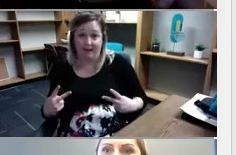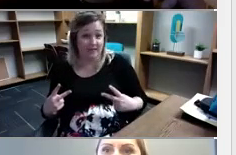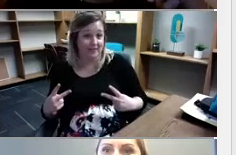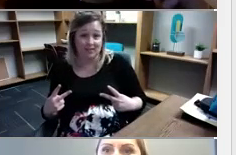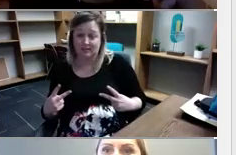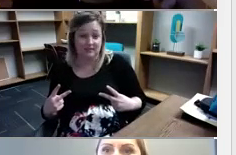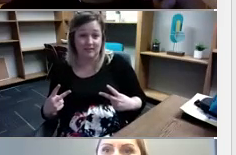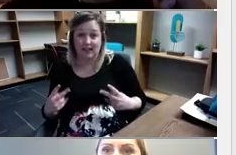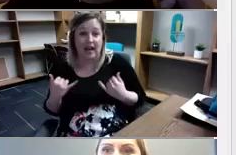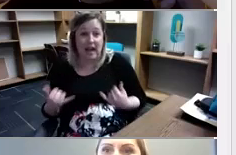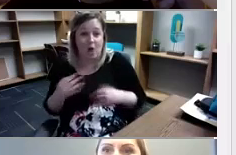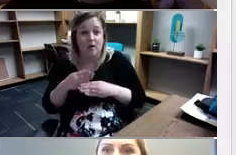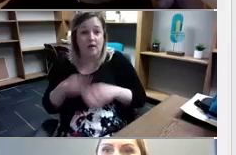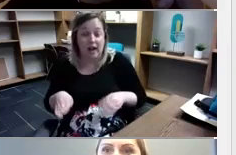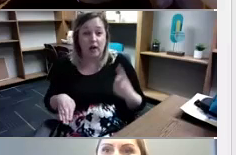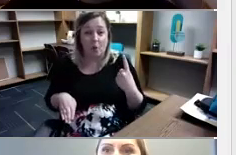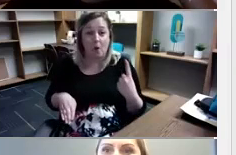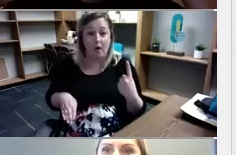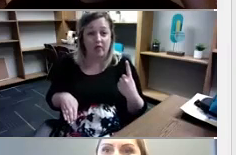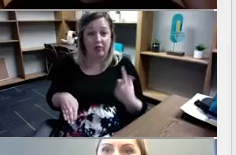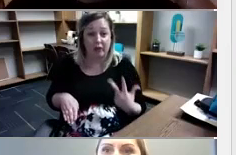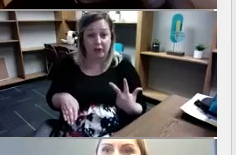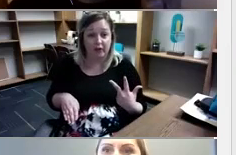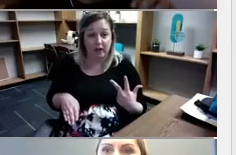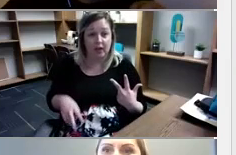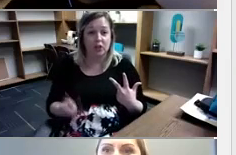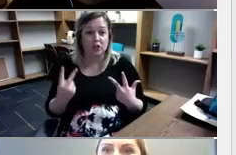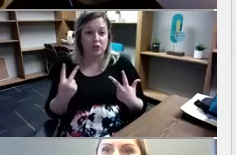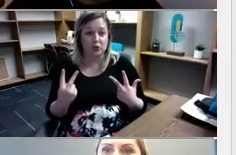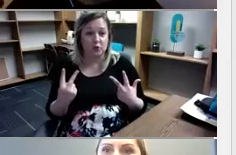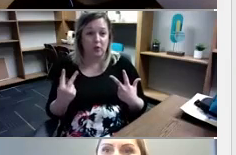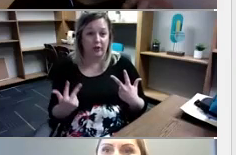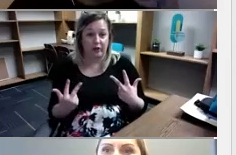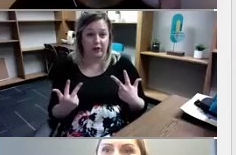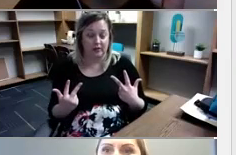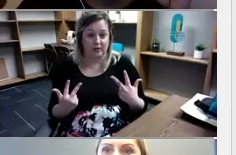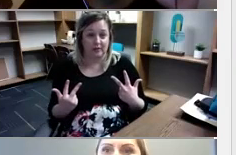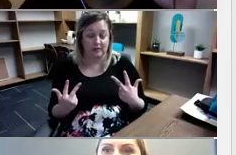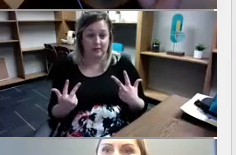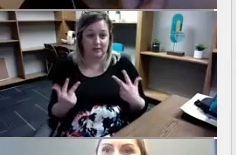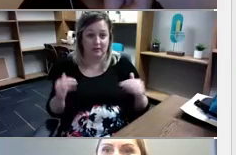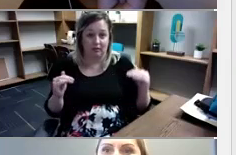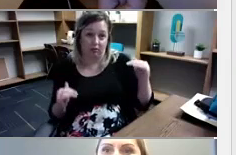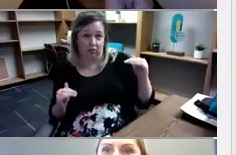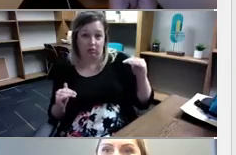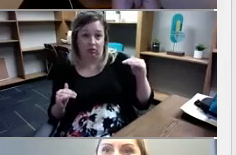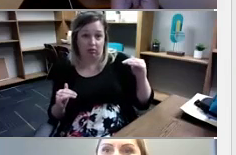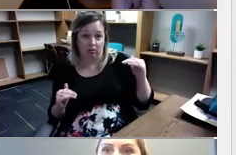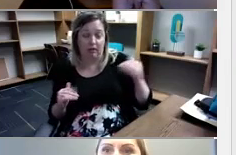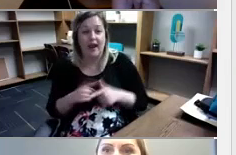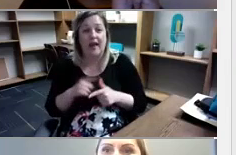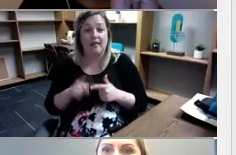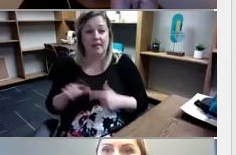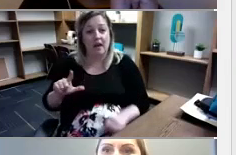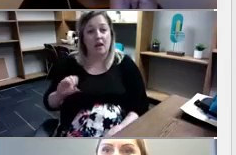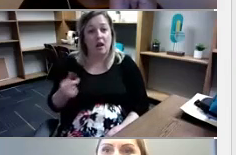1/3 and 2/3 parts, right? So if we have 1/3 and 2/3 parts, then the log base 2 becomes, for the